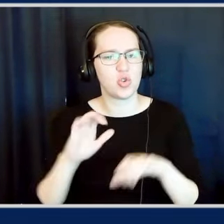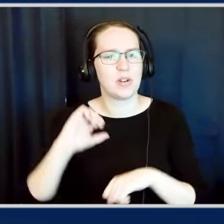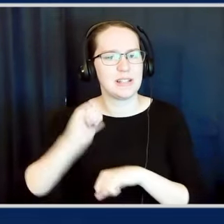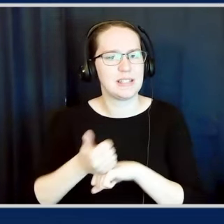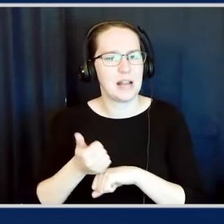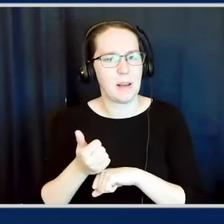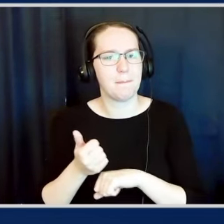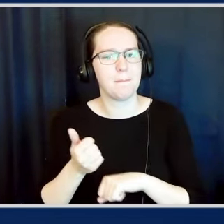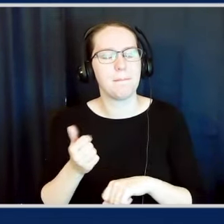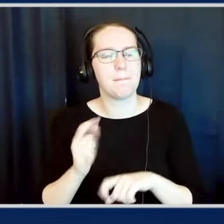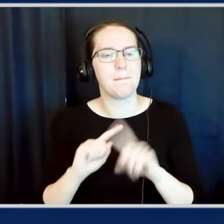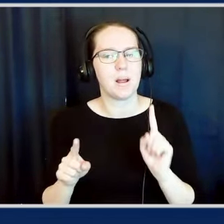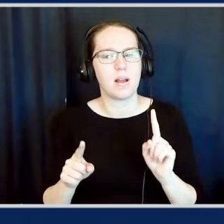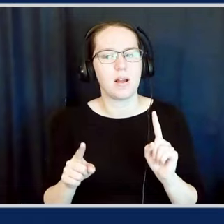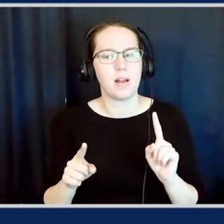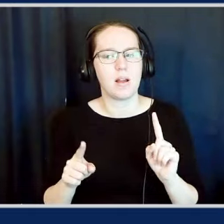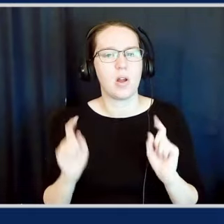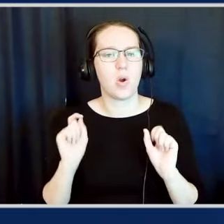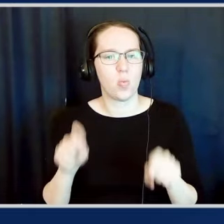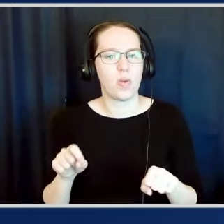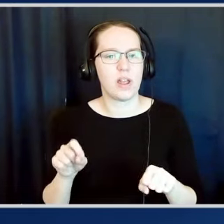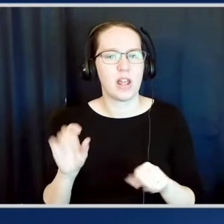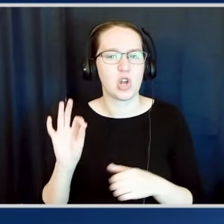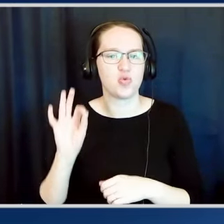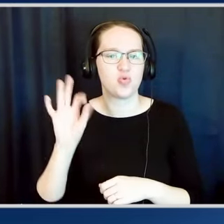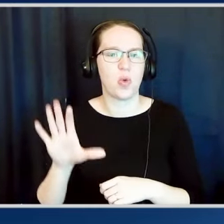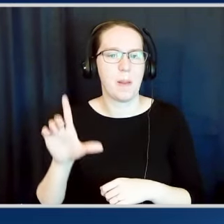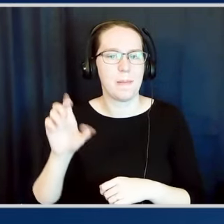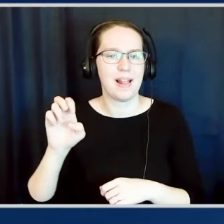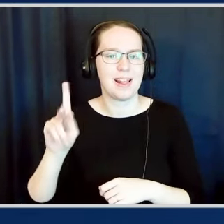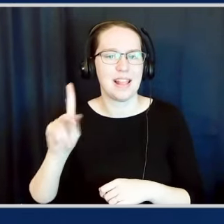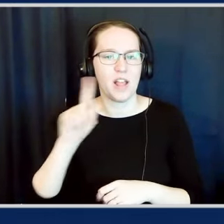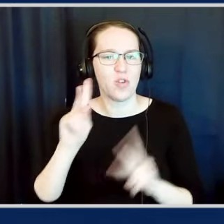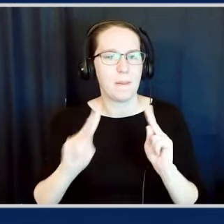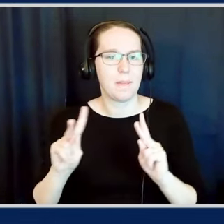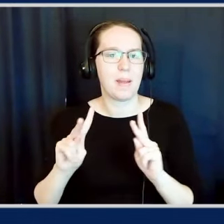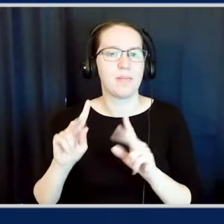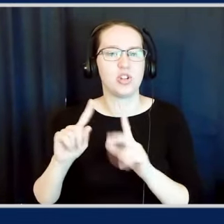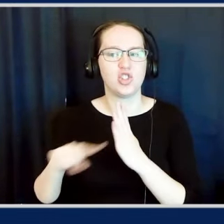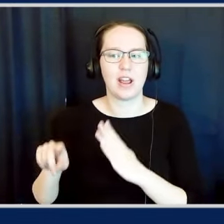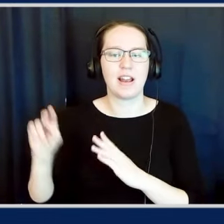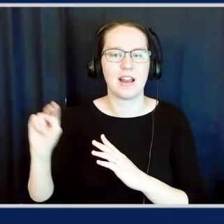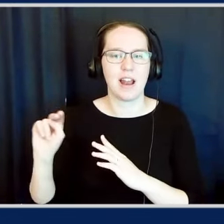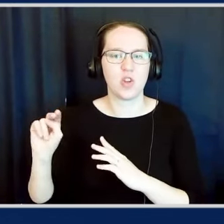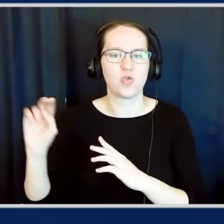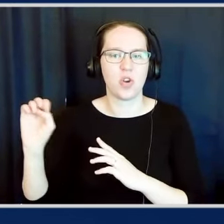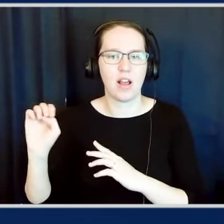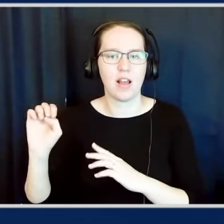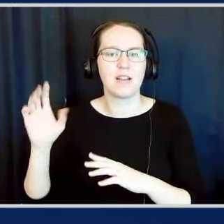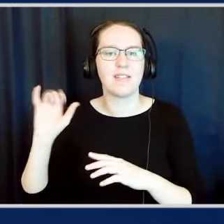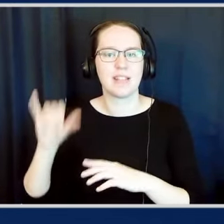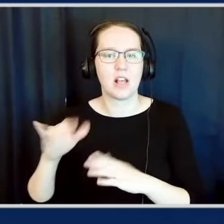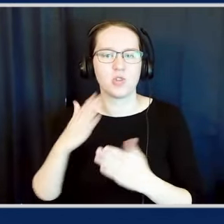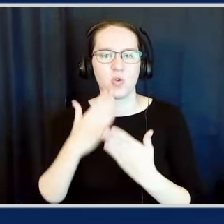But one, we can drop a link in for folks to check out our Nitro Enclaves page, which is an awesome place to get started. But maybe you want to, at a